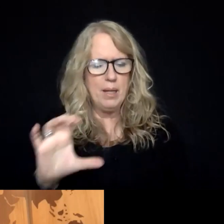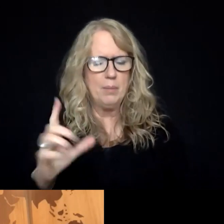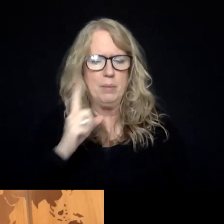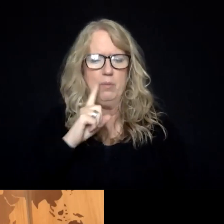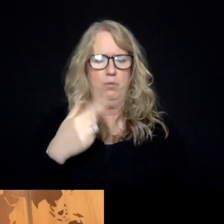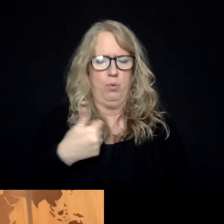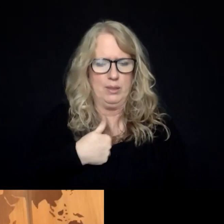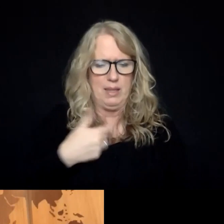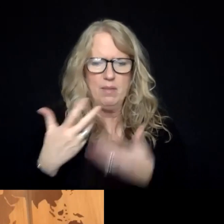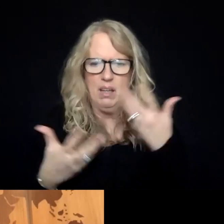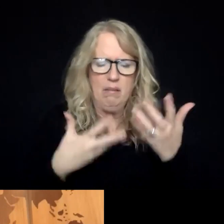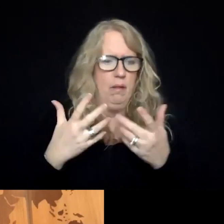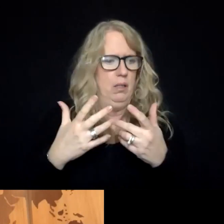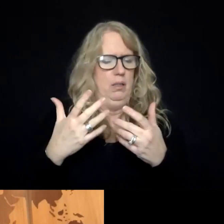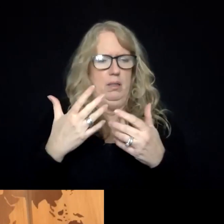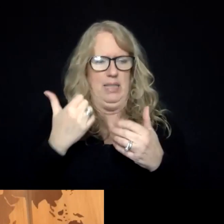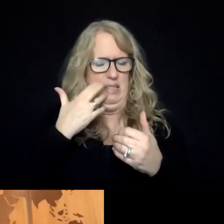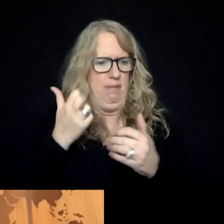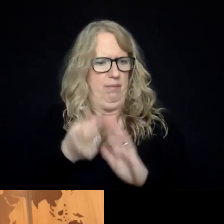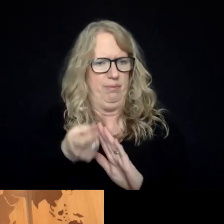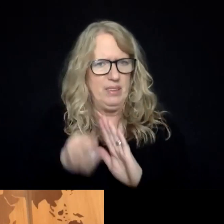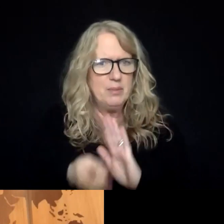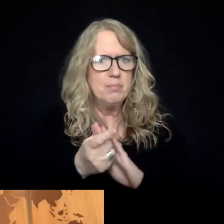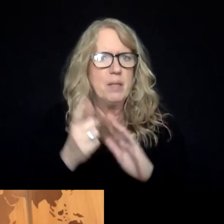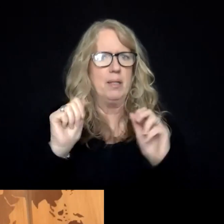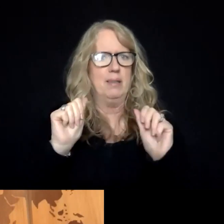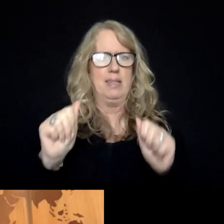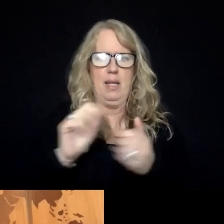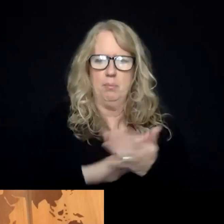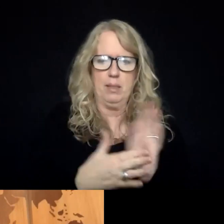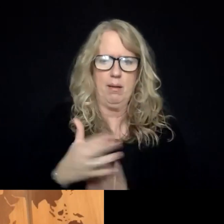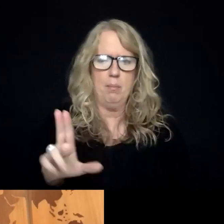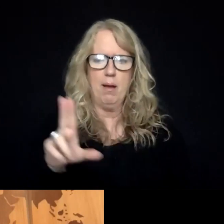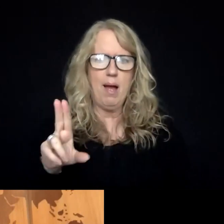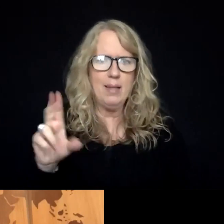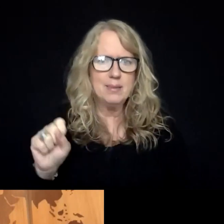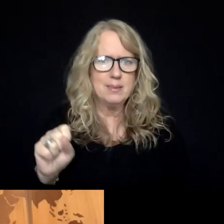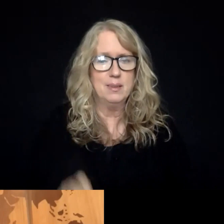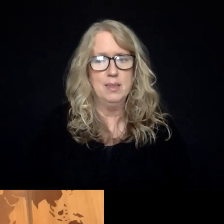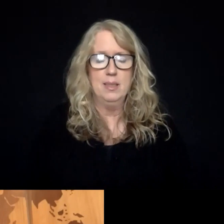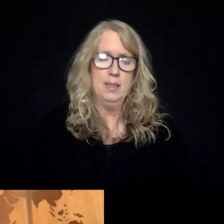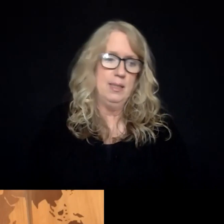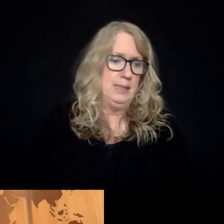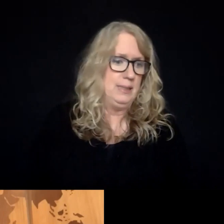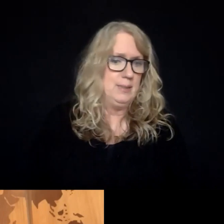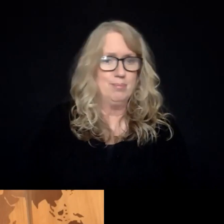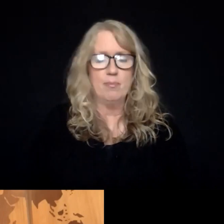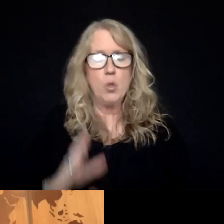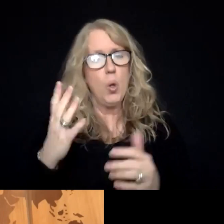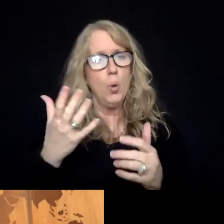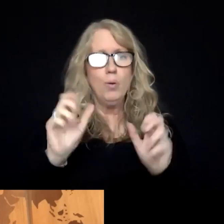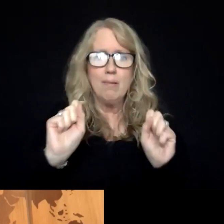way, in a fraction of an instant, a them can become an us. And that's some room for optimism